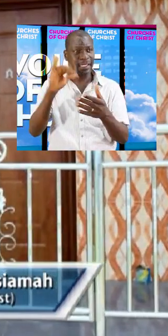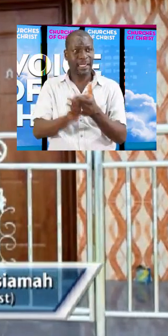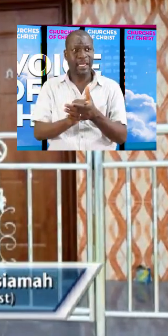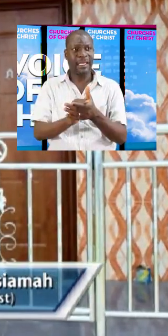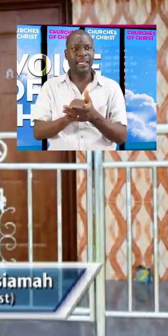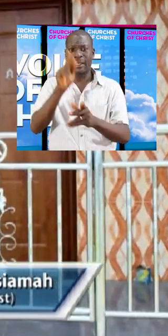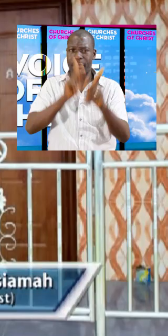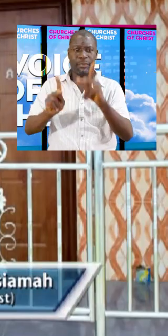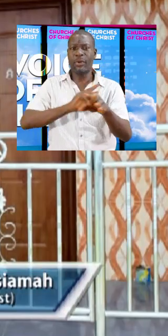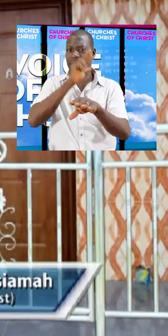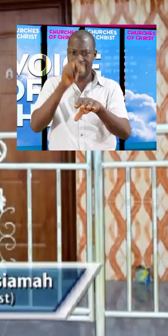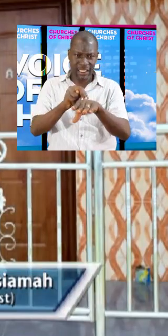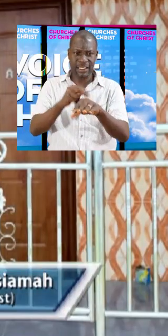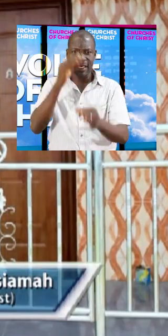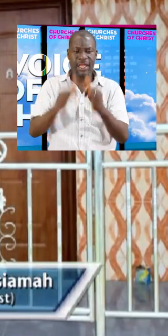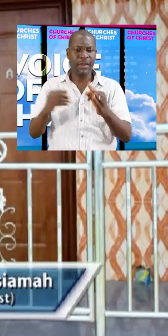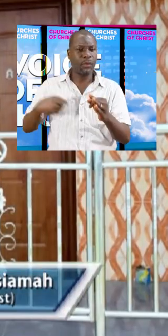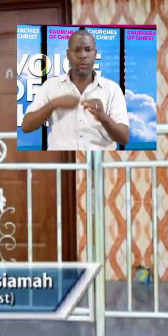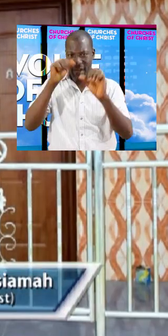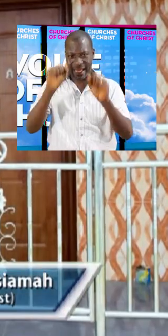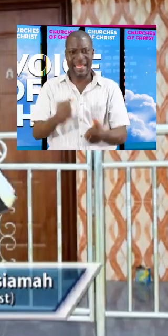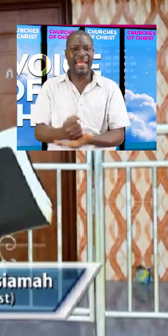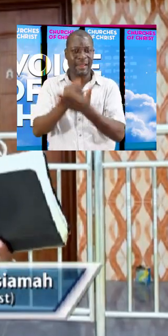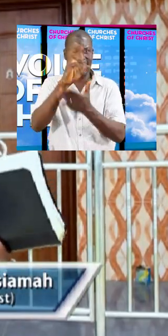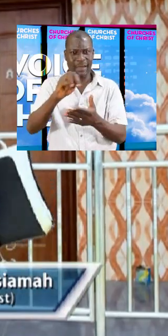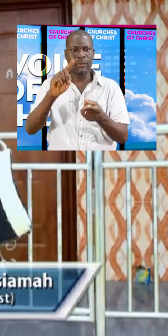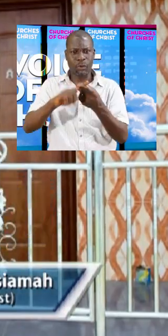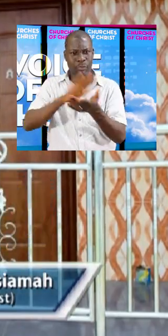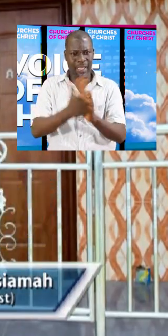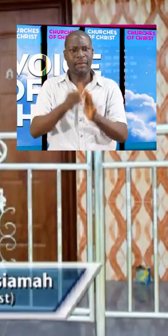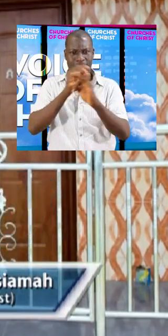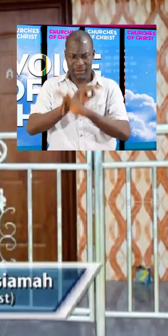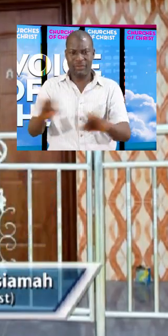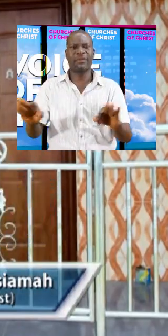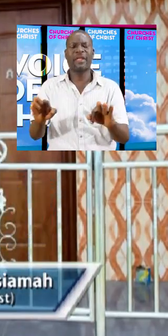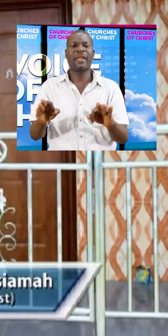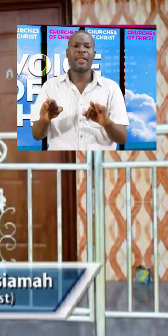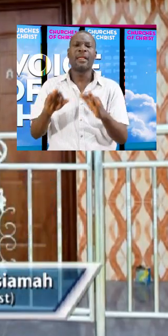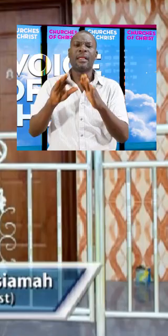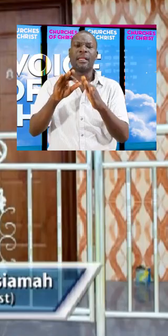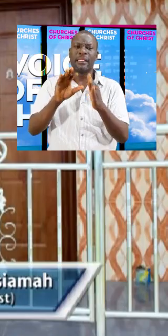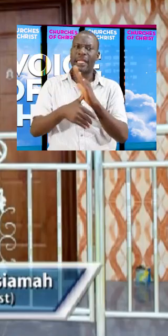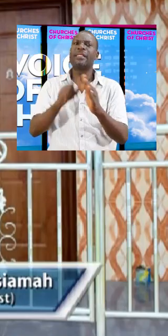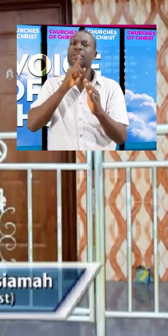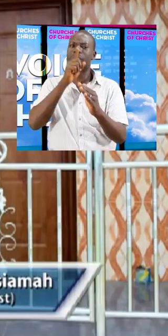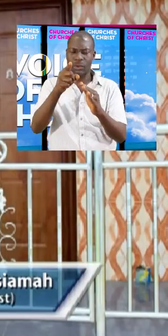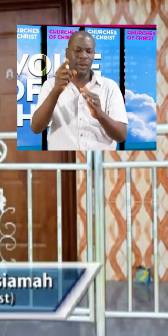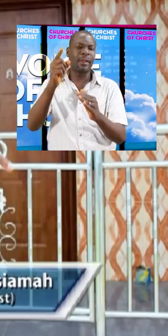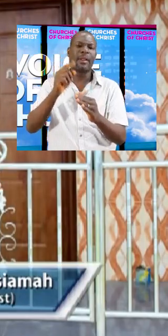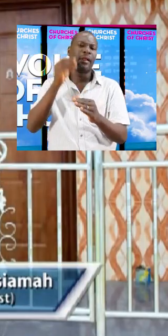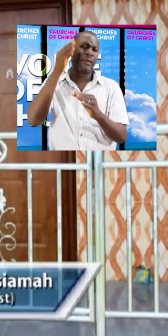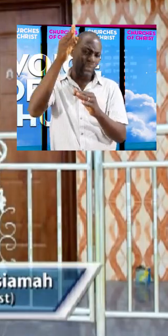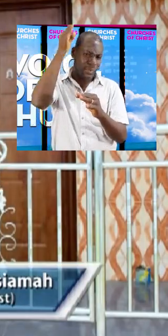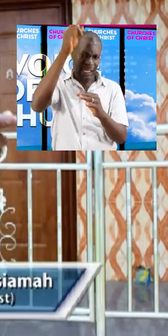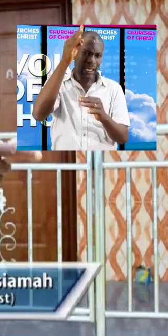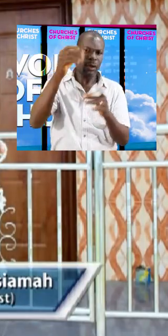no. Yetumi boa wo mo school say ya ye no free e de aboa sa enkrofo no a. Ampara daache daache so ko school no wie